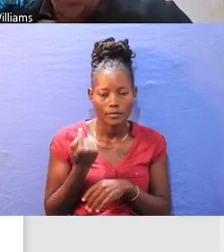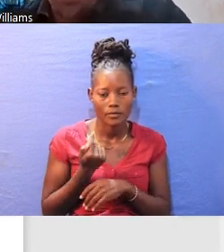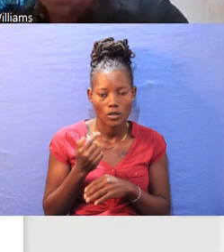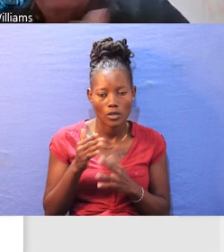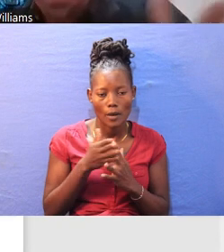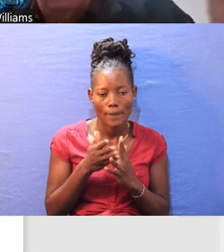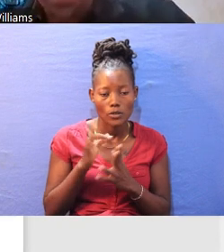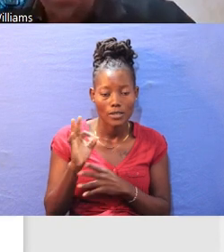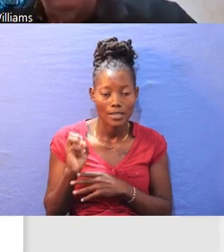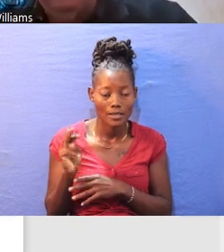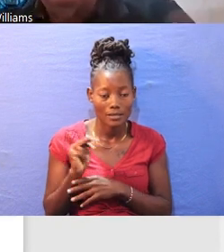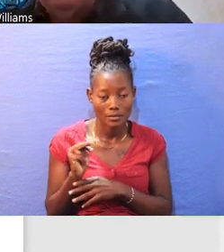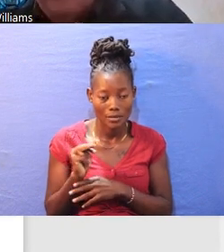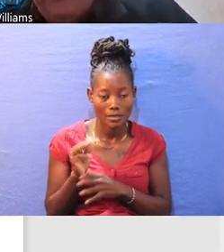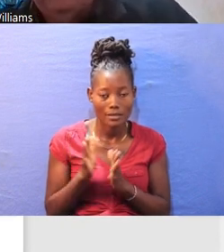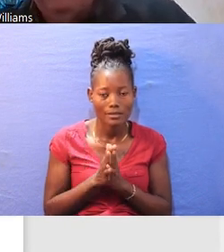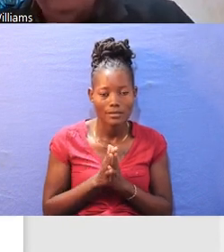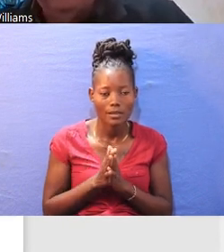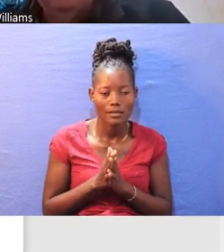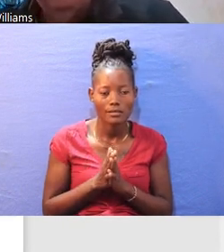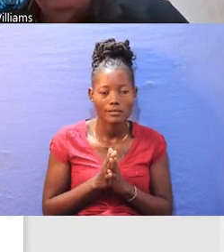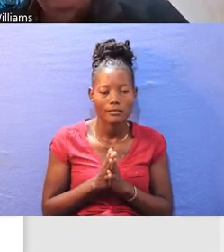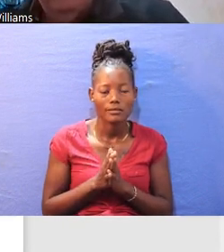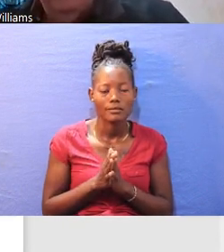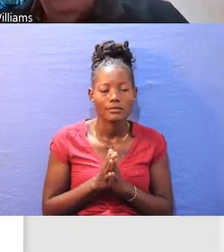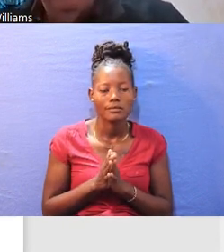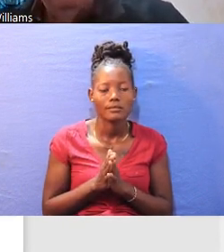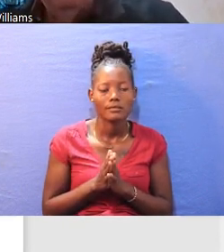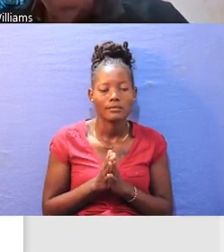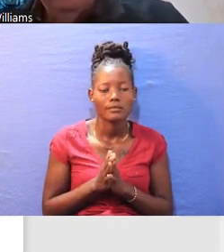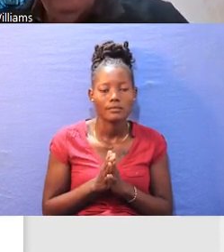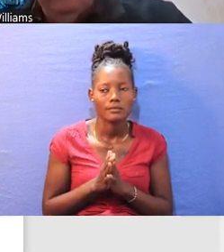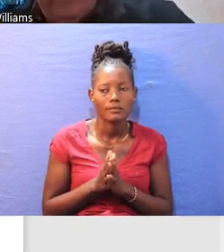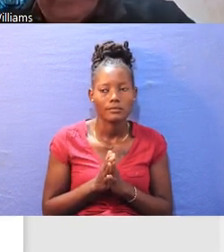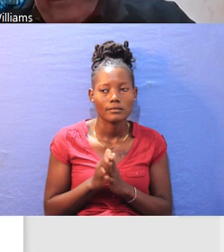So you're timing only between that 30 meter